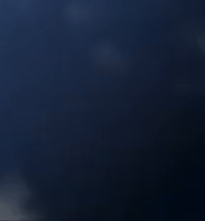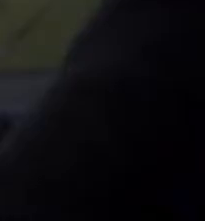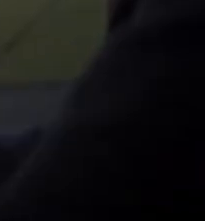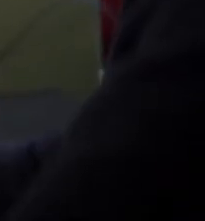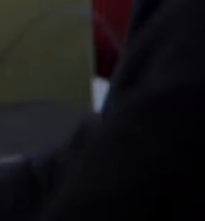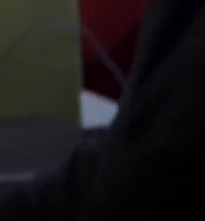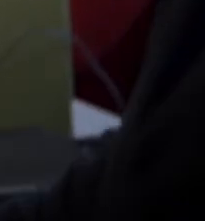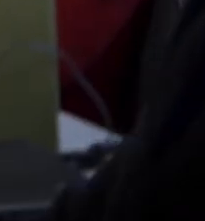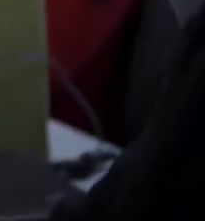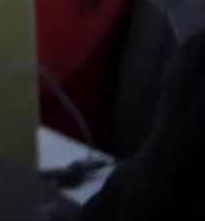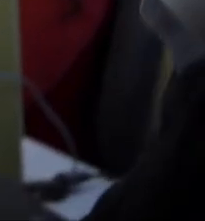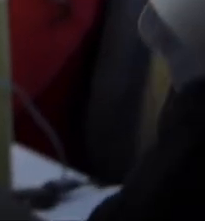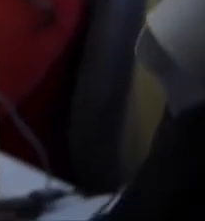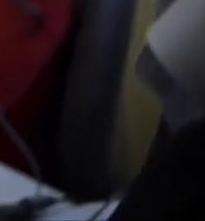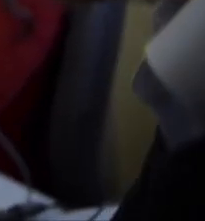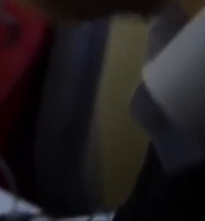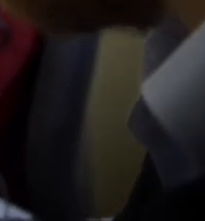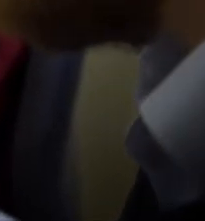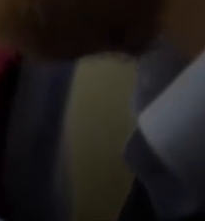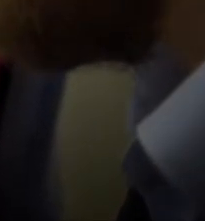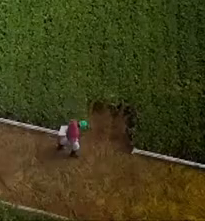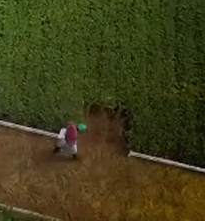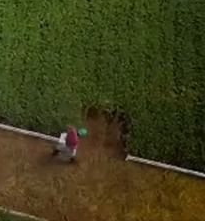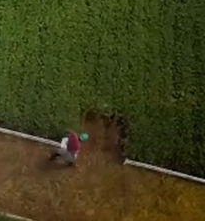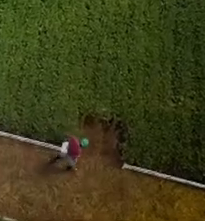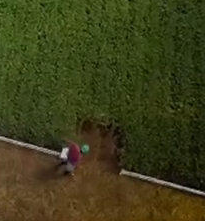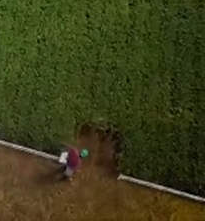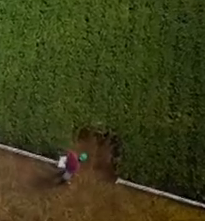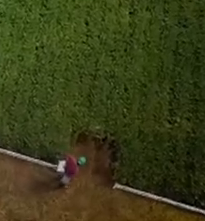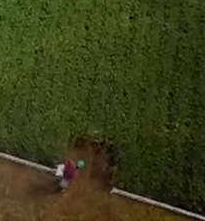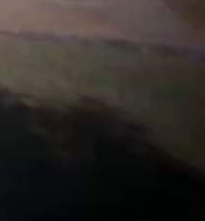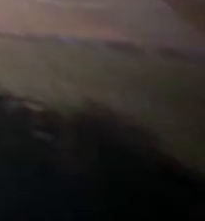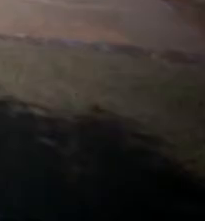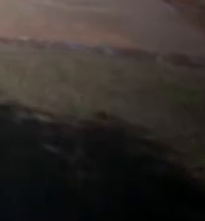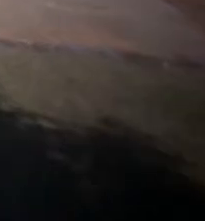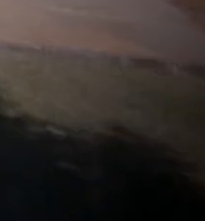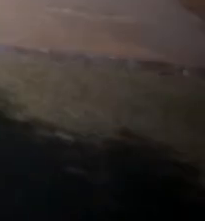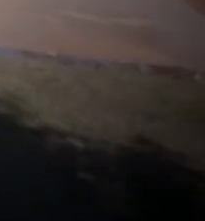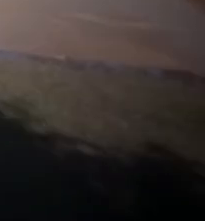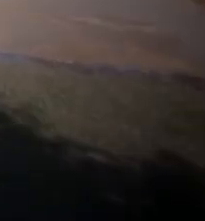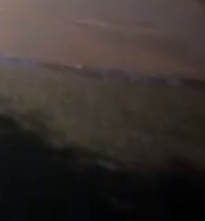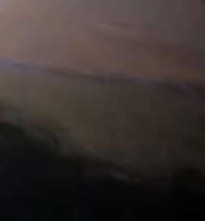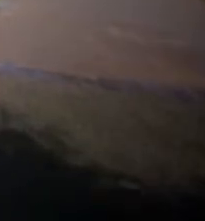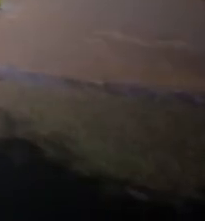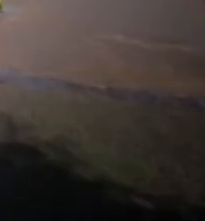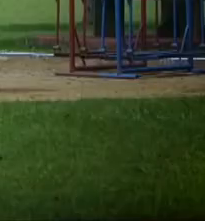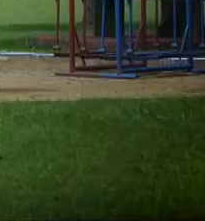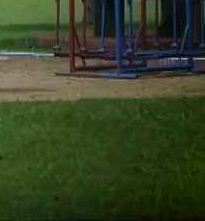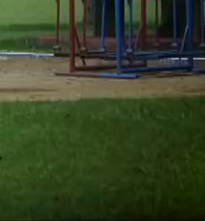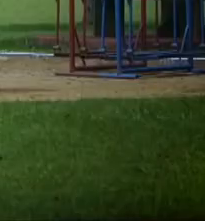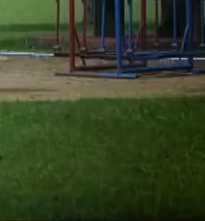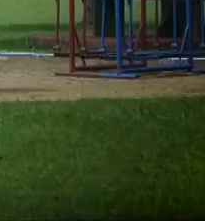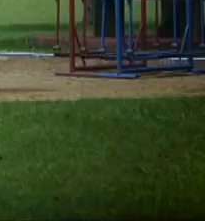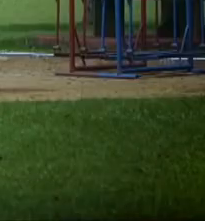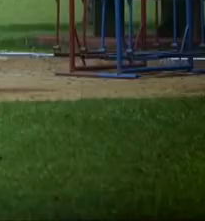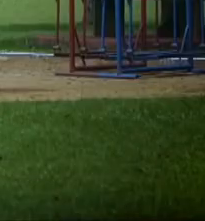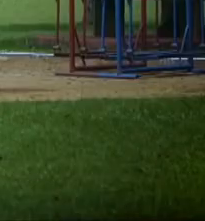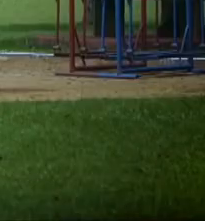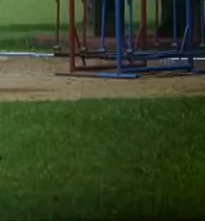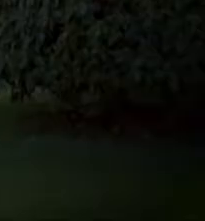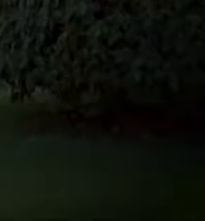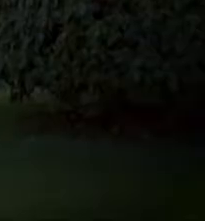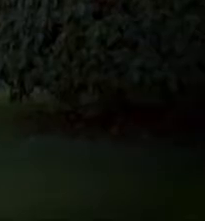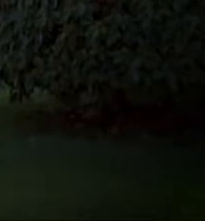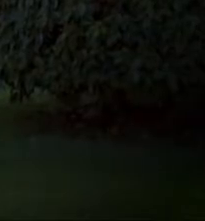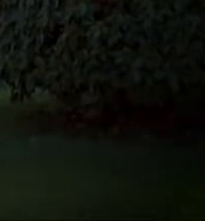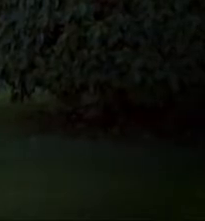responsibly while preserving the planet. That's how we will help build a sustainable future for